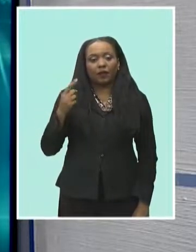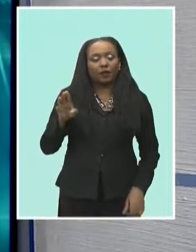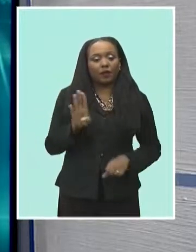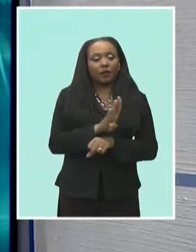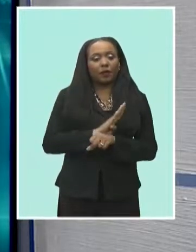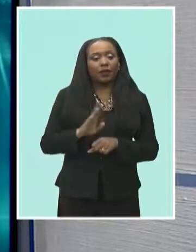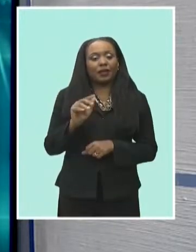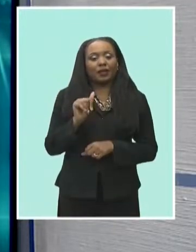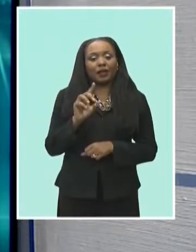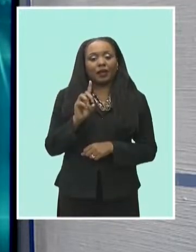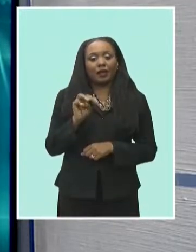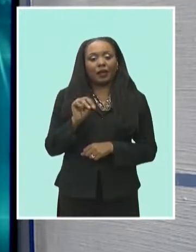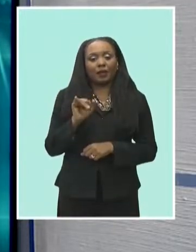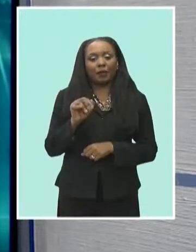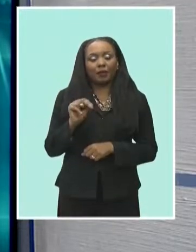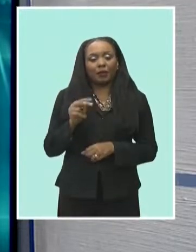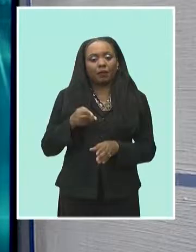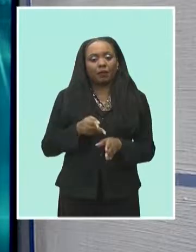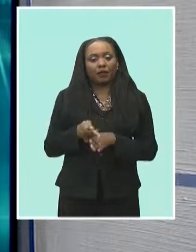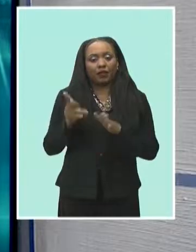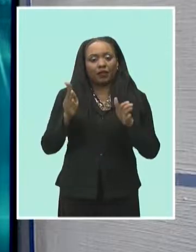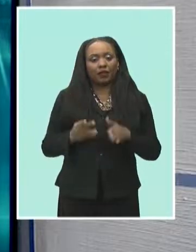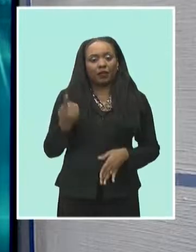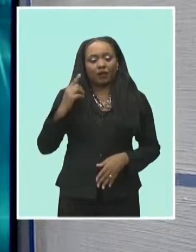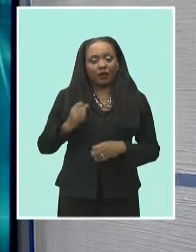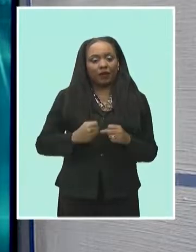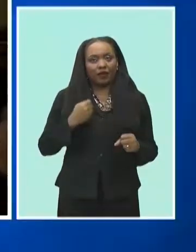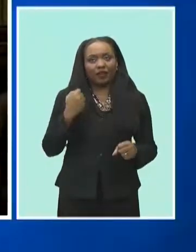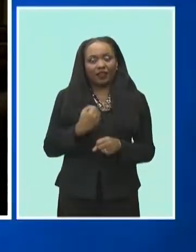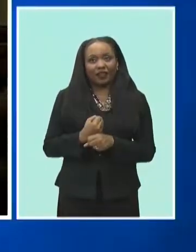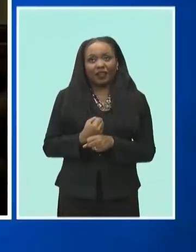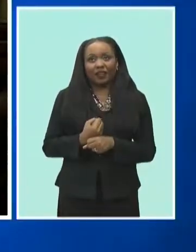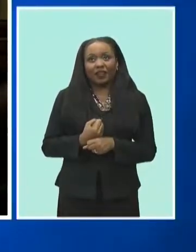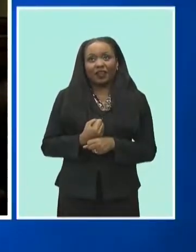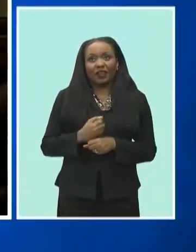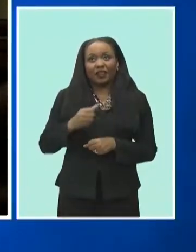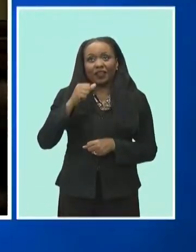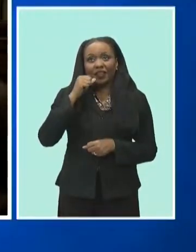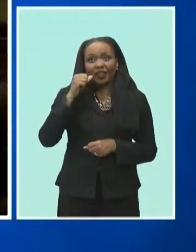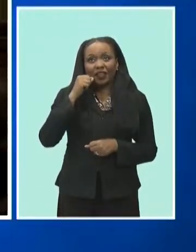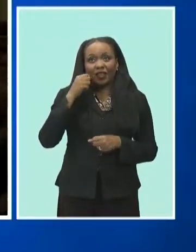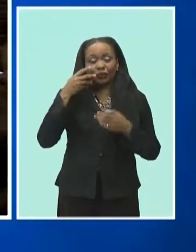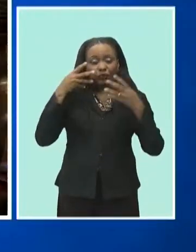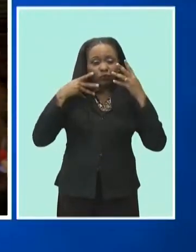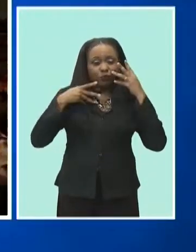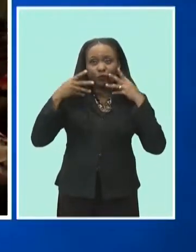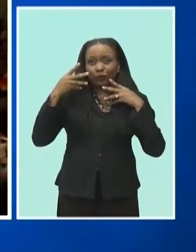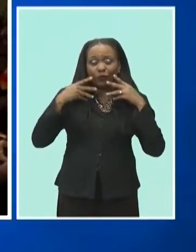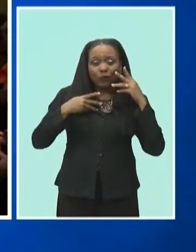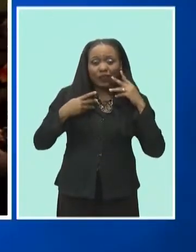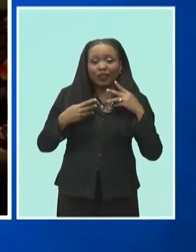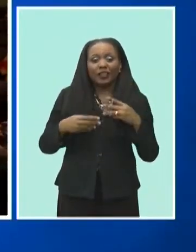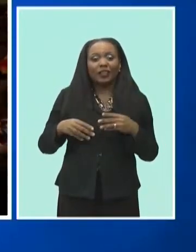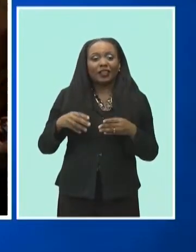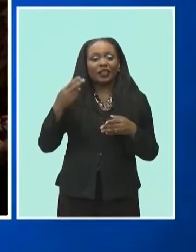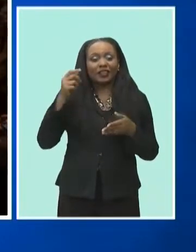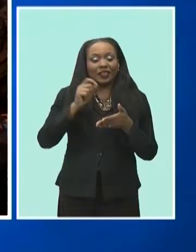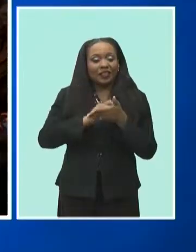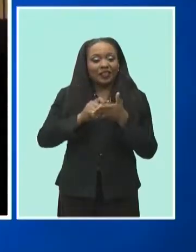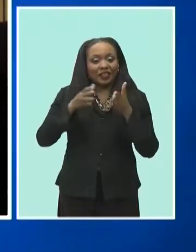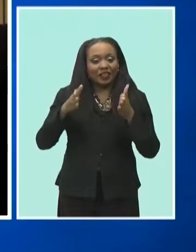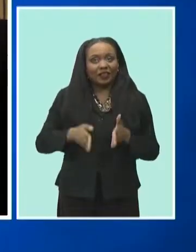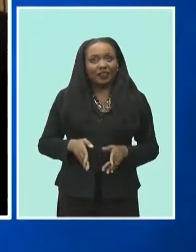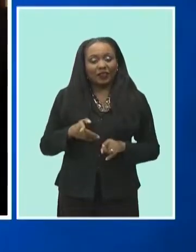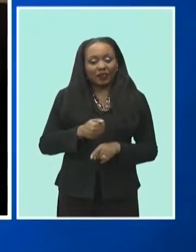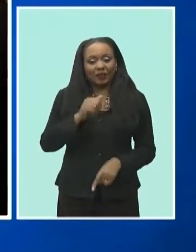Administrative Professional of the Year. And there was simply no holding back the tears of joy as the confident secretary from the Coleridge and Parry